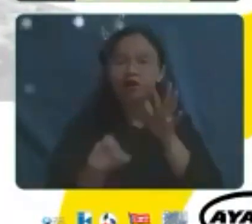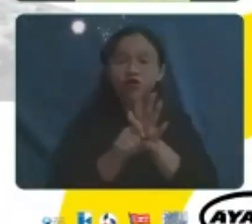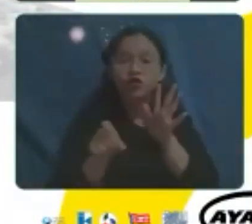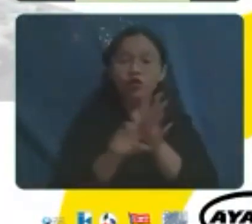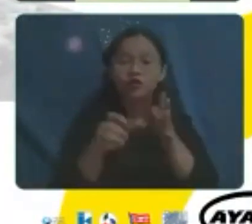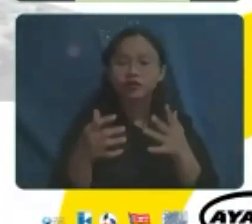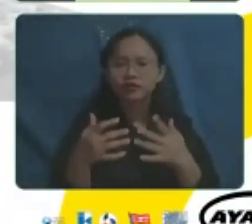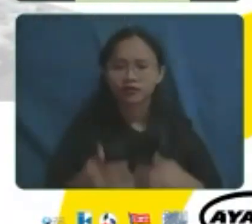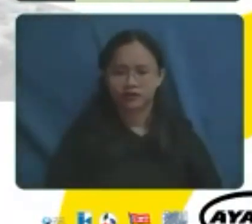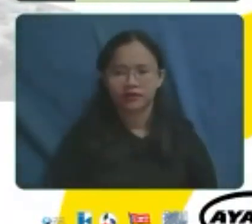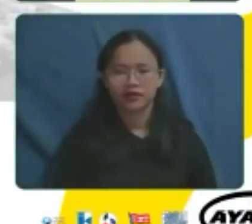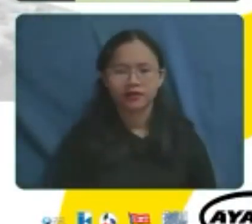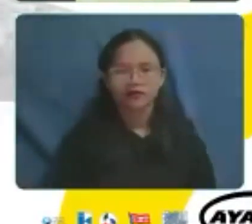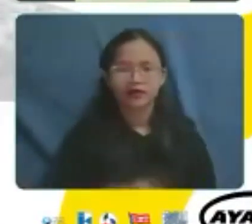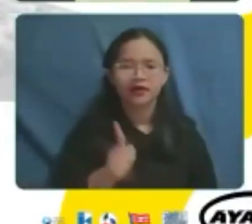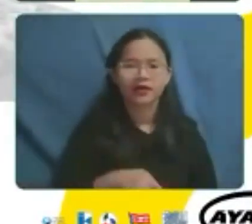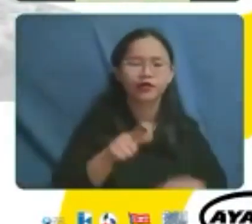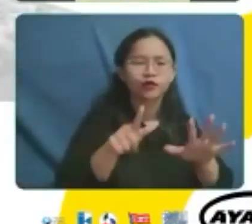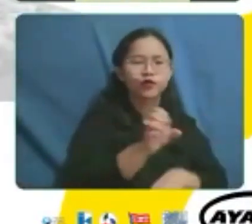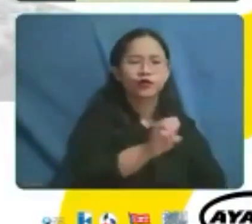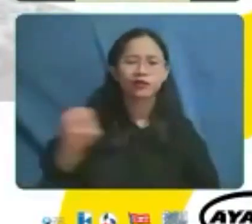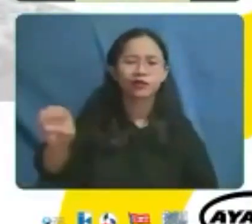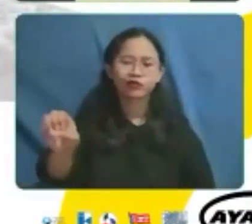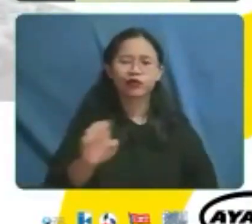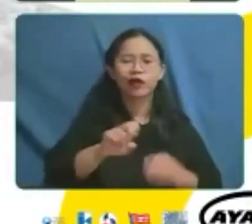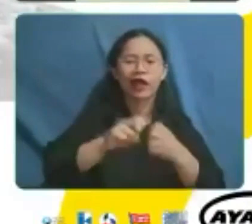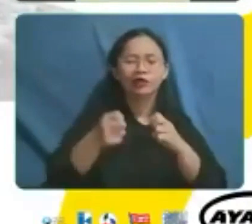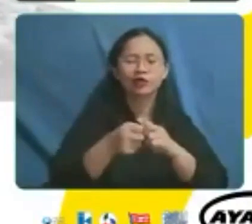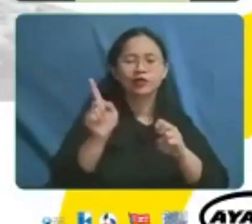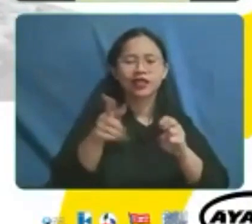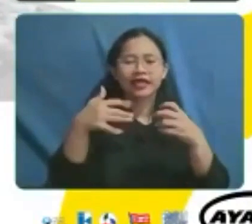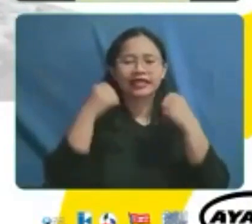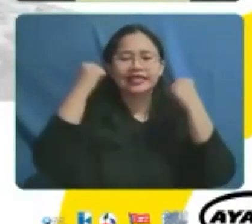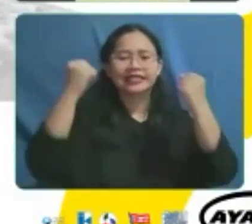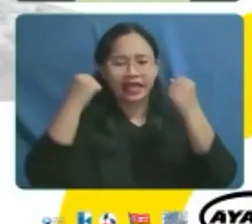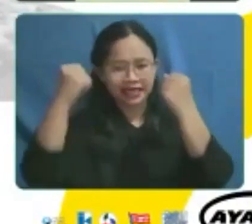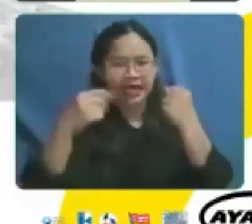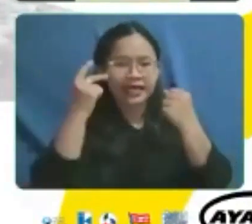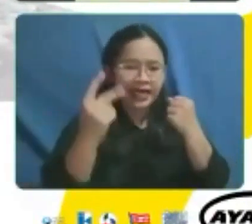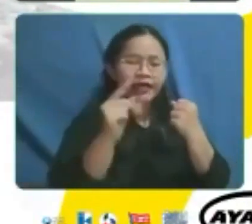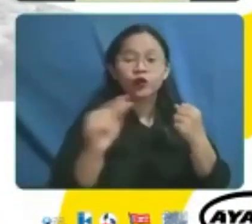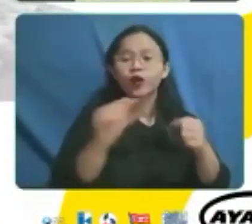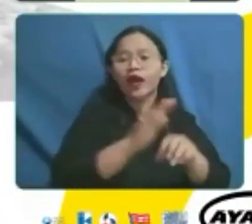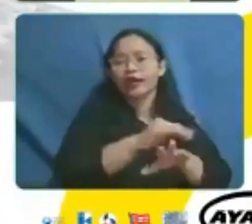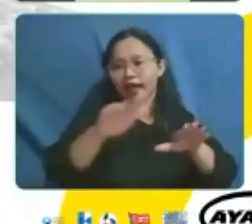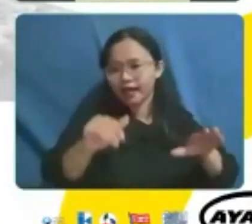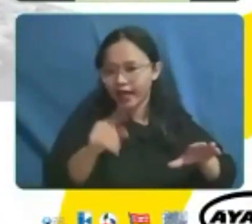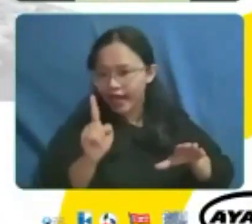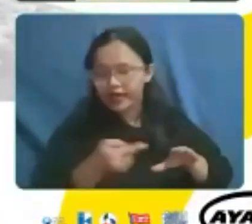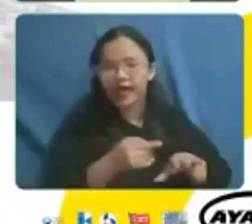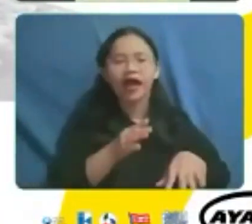example, over 10,000 deaths occurring every year. And this has, of course, a great economic